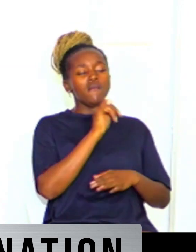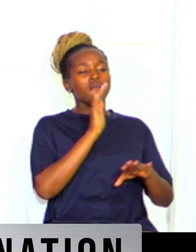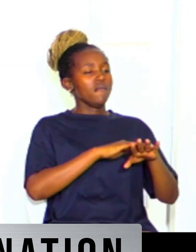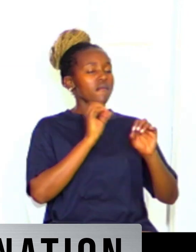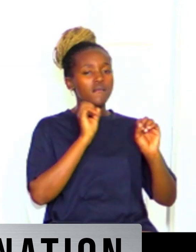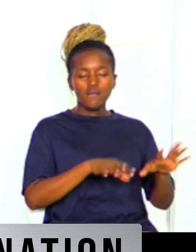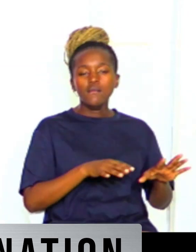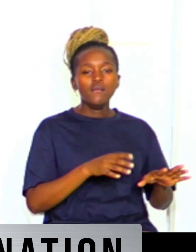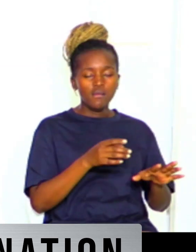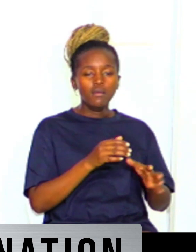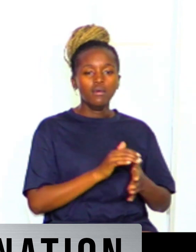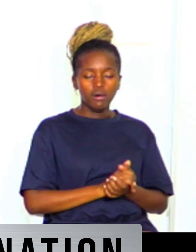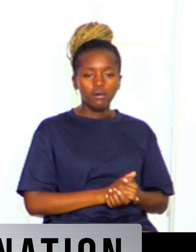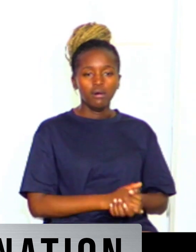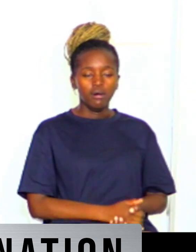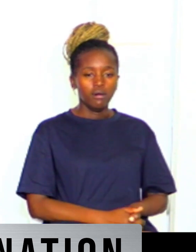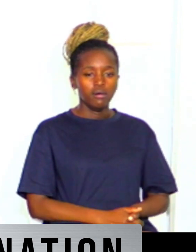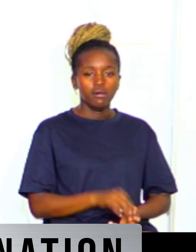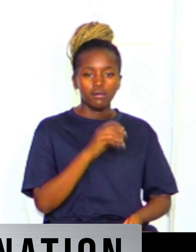Okay.